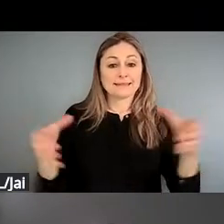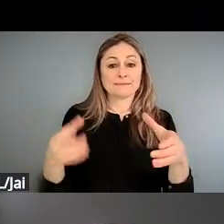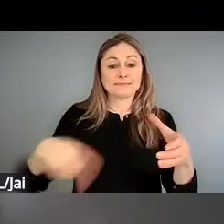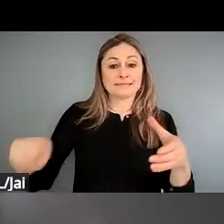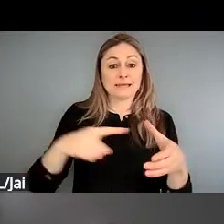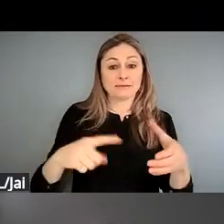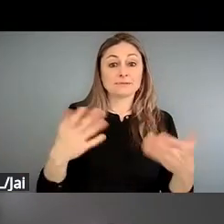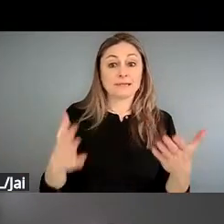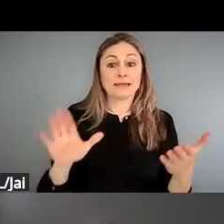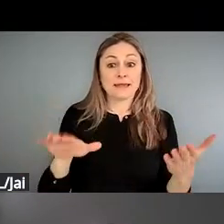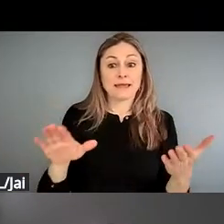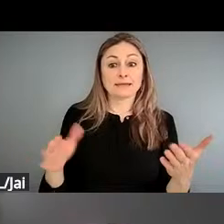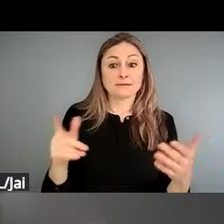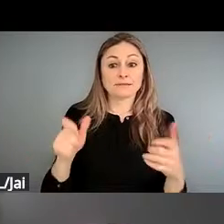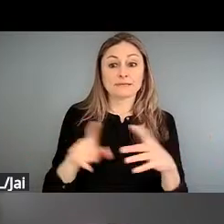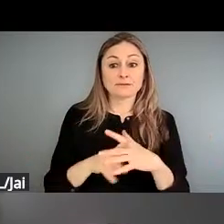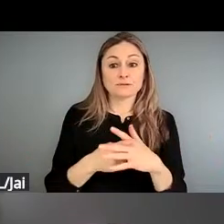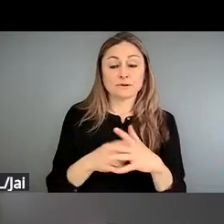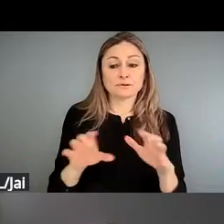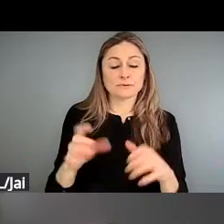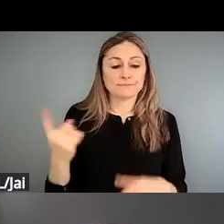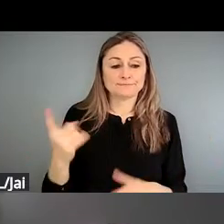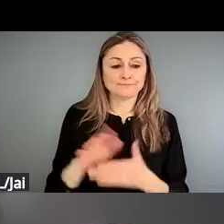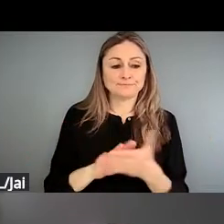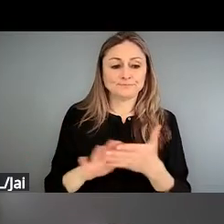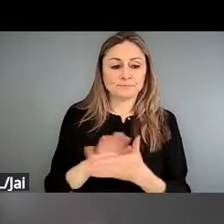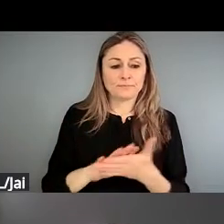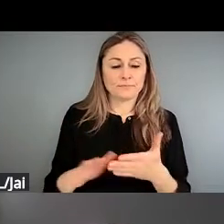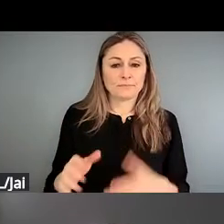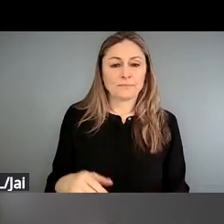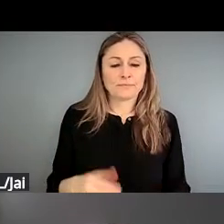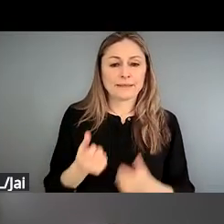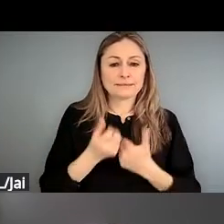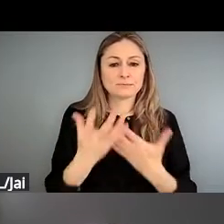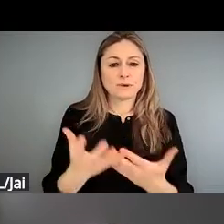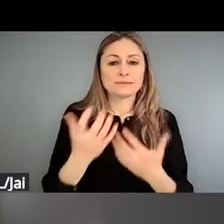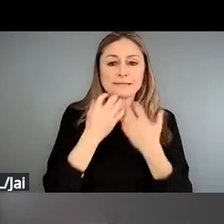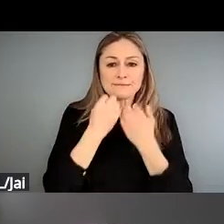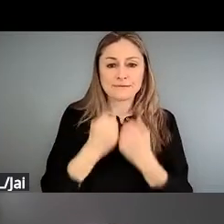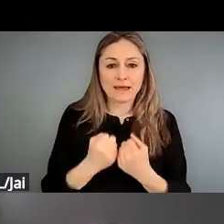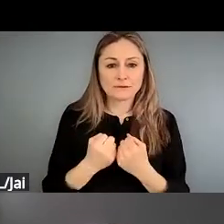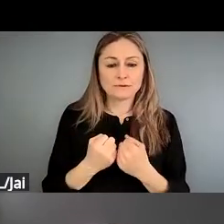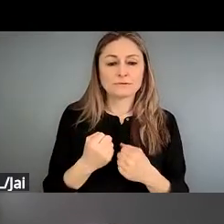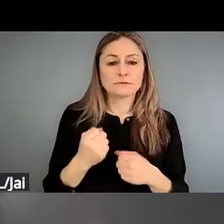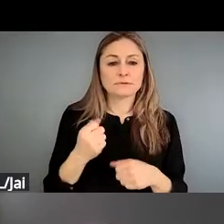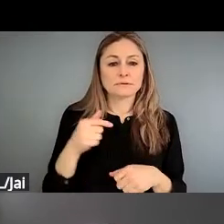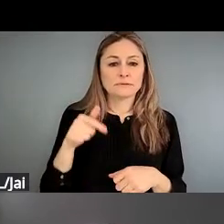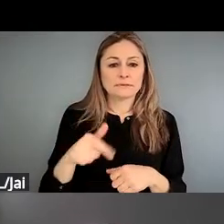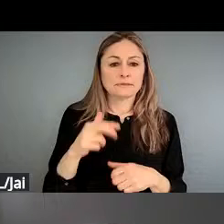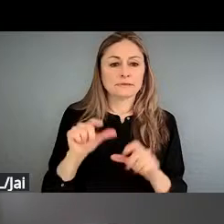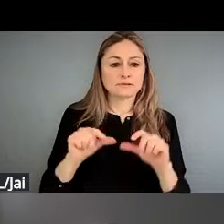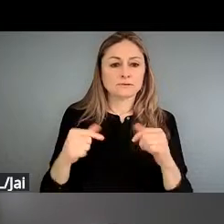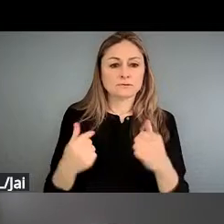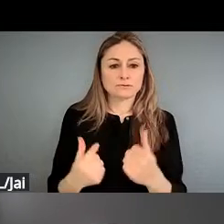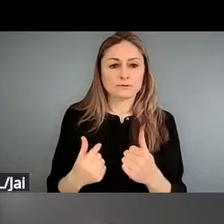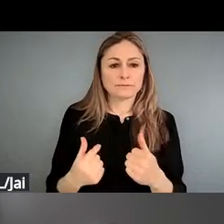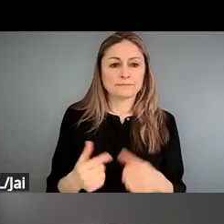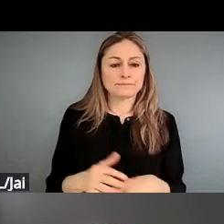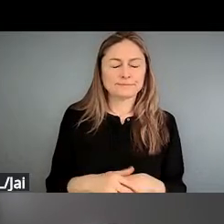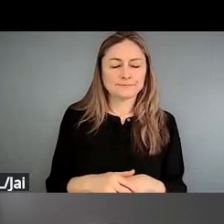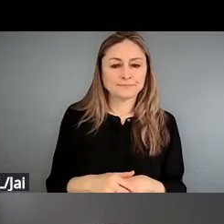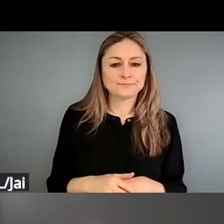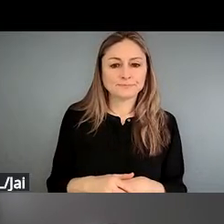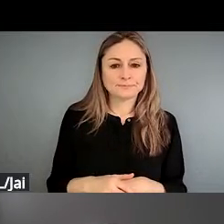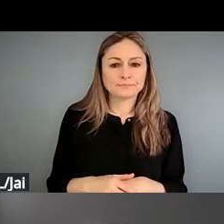you need to start doing a master plan. So Expressing the values of and the will of this group relative to the jurisdictions. Okay,